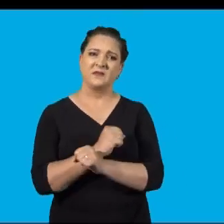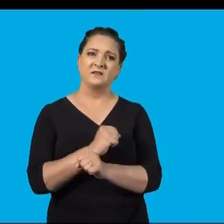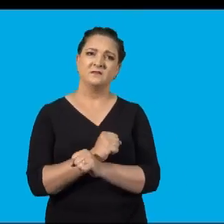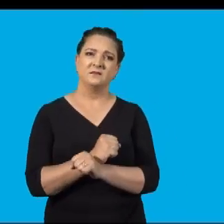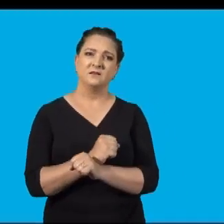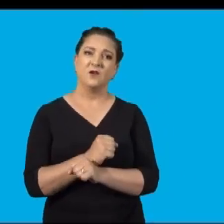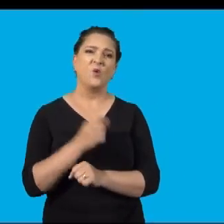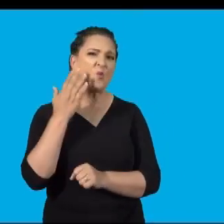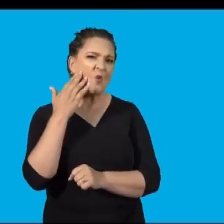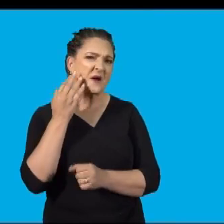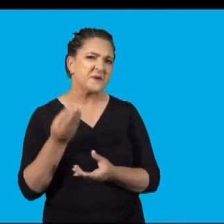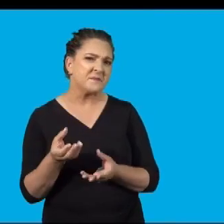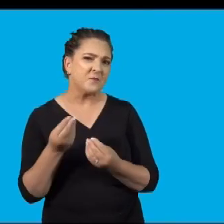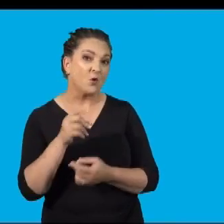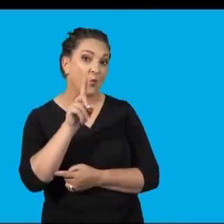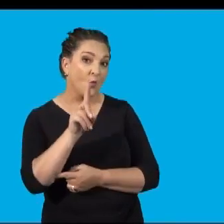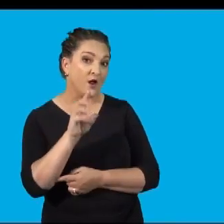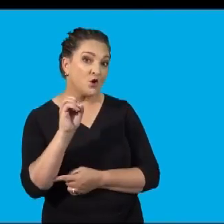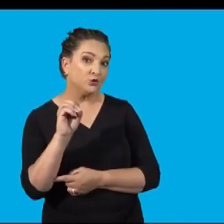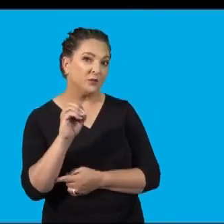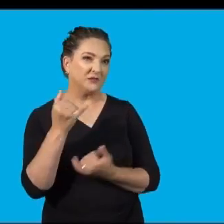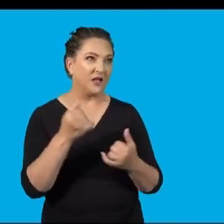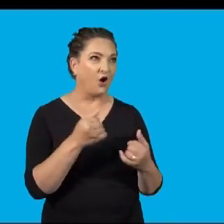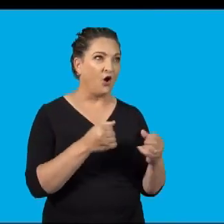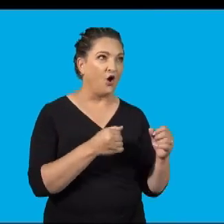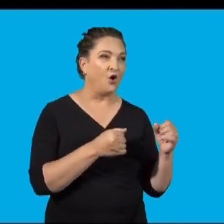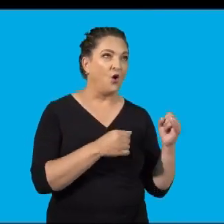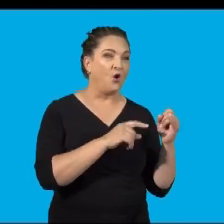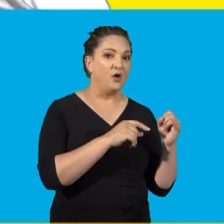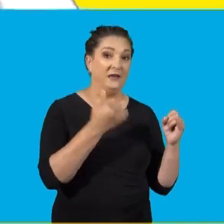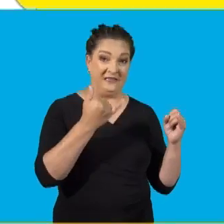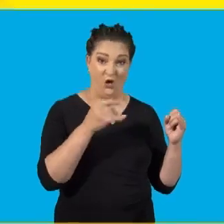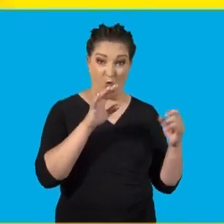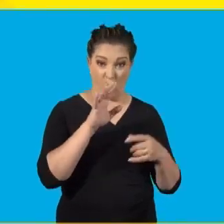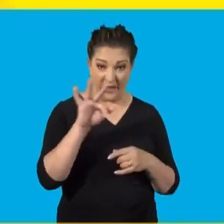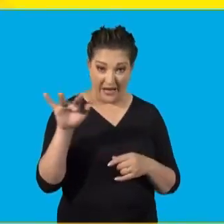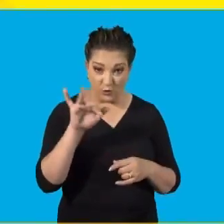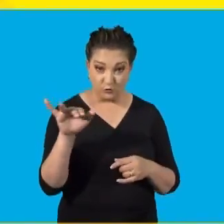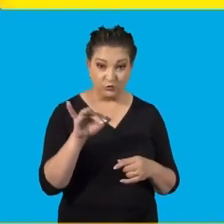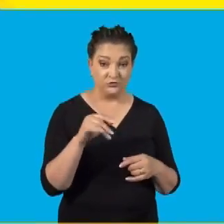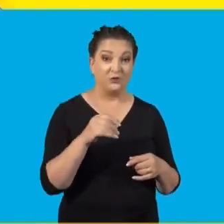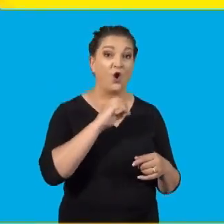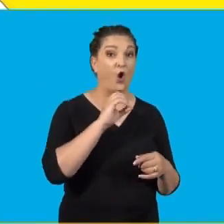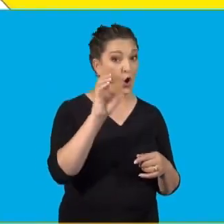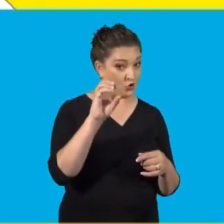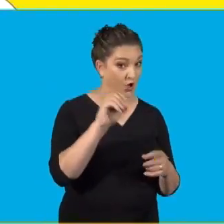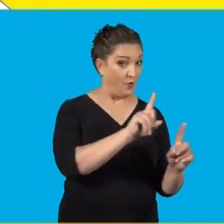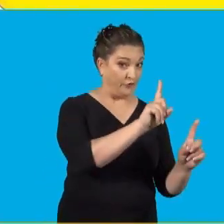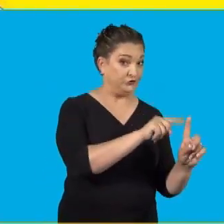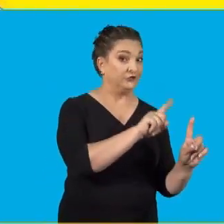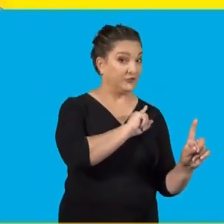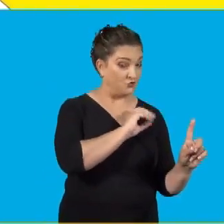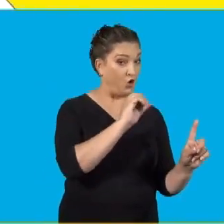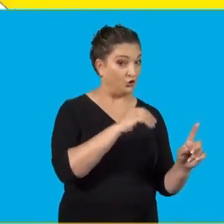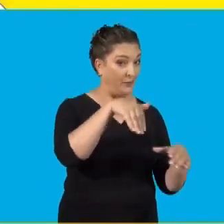acquire this one? 1 October. So again, we use our fingers. We say October, because it's 1 October, so we count